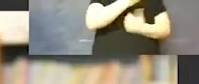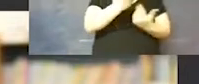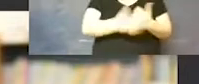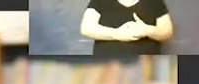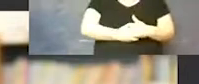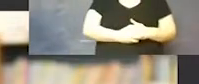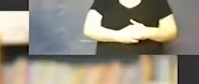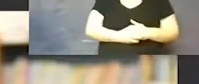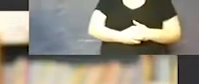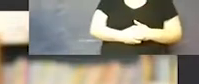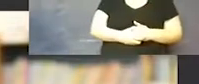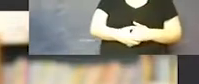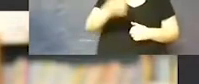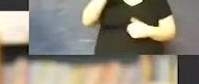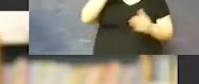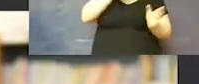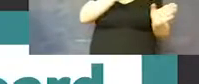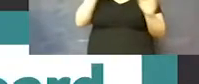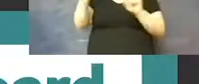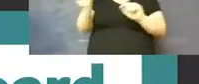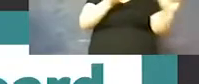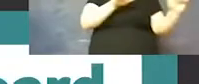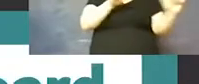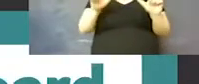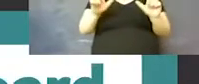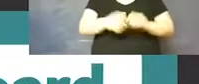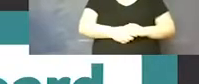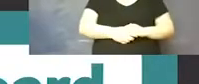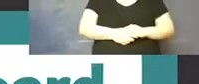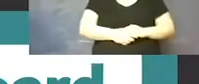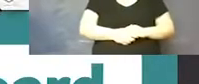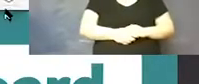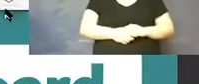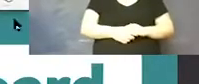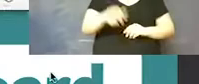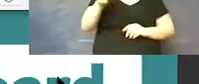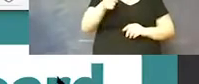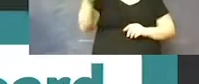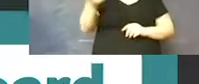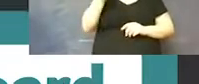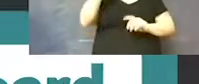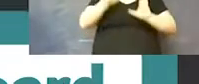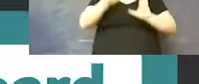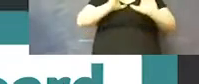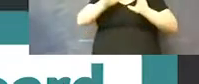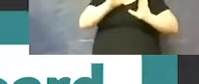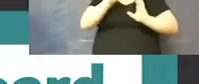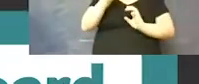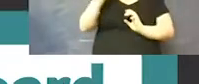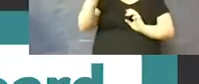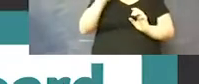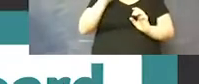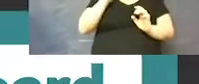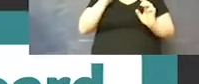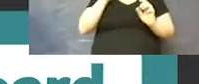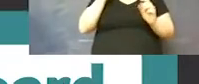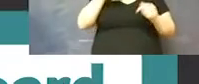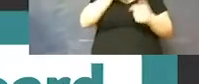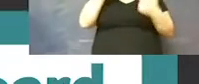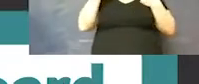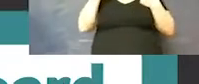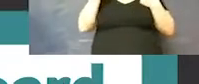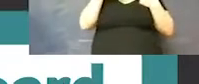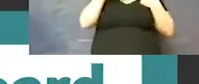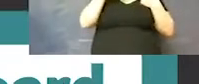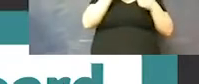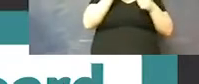So if you'll go to the next slide, please. Another one of our communication tools we have in our district is our COVID dashboard.